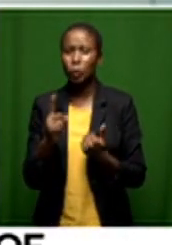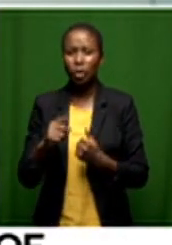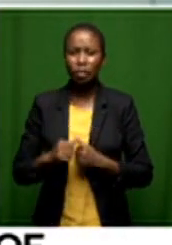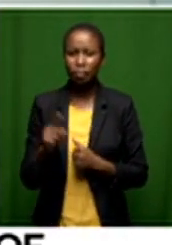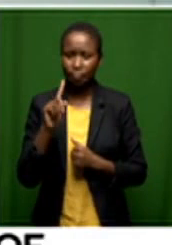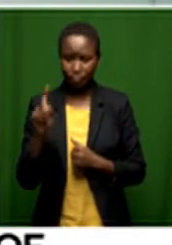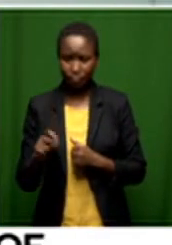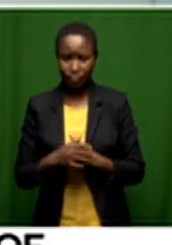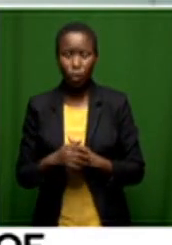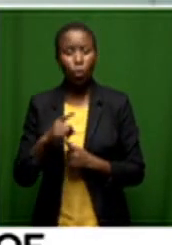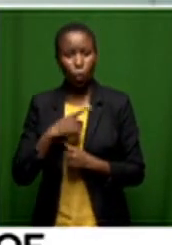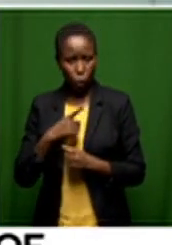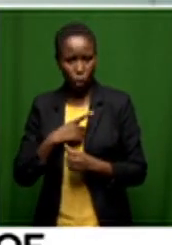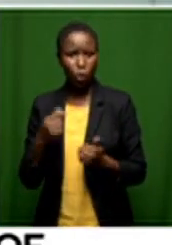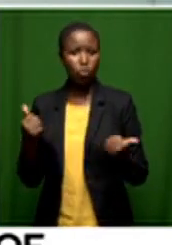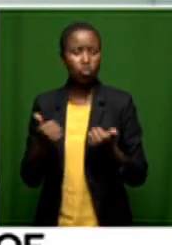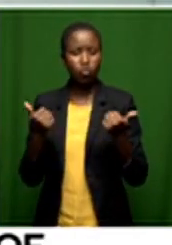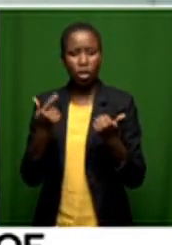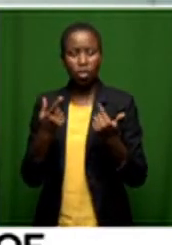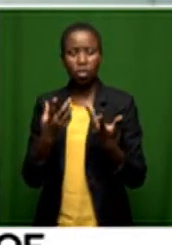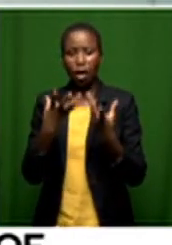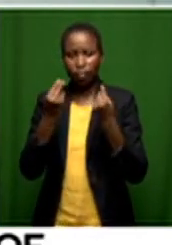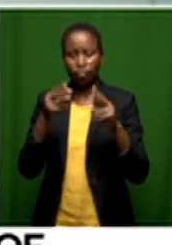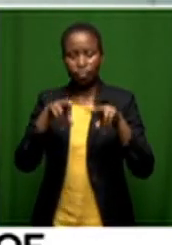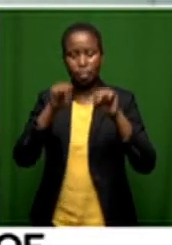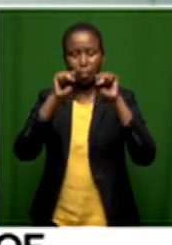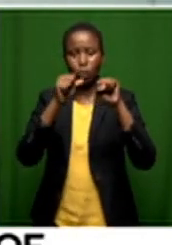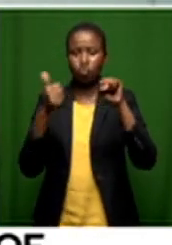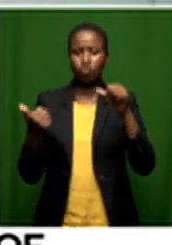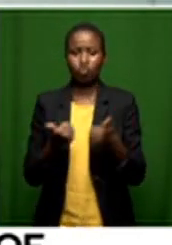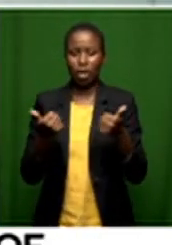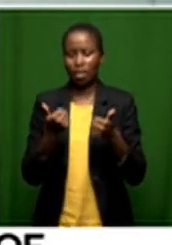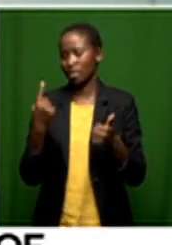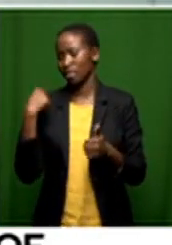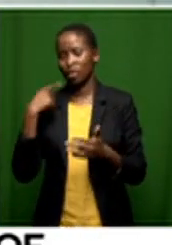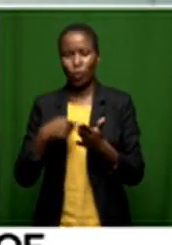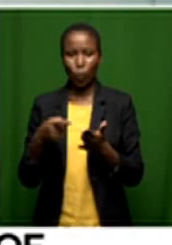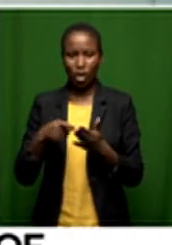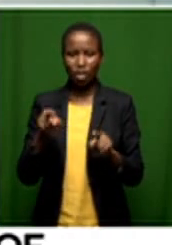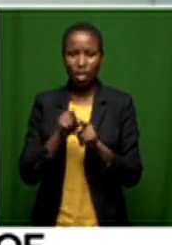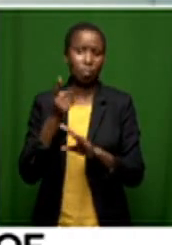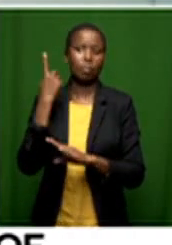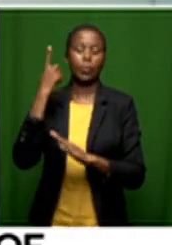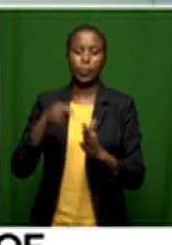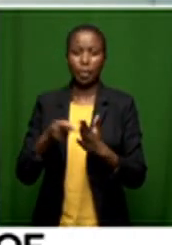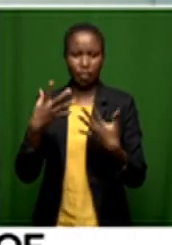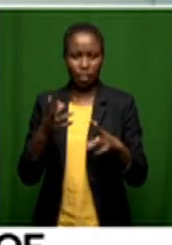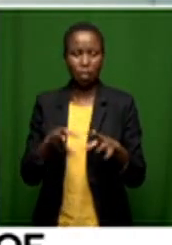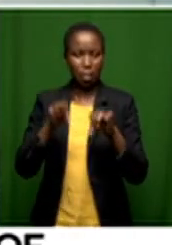earlier, we've already been plunged into dark due to load shedding this past week and 4 weeks before this.